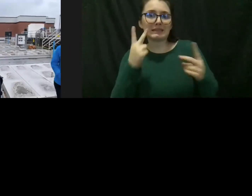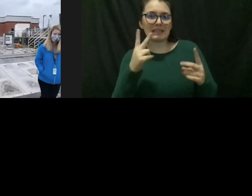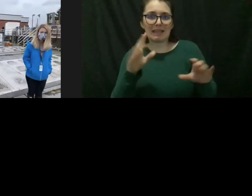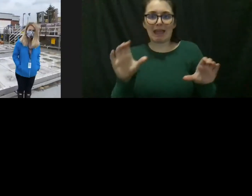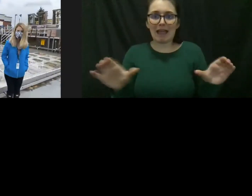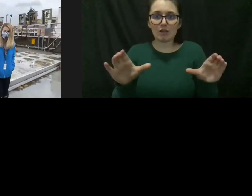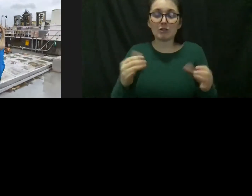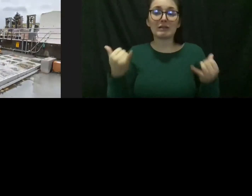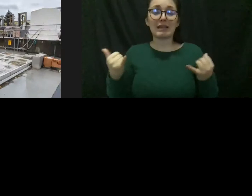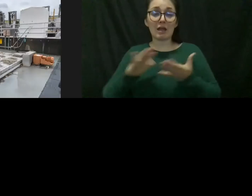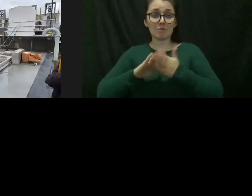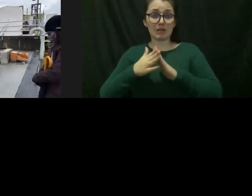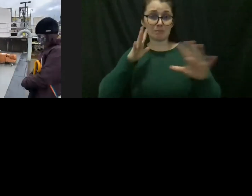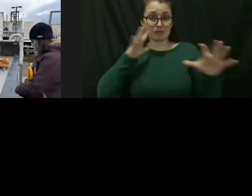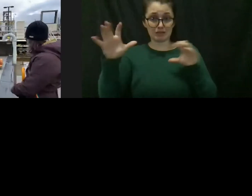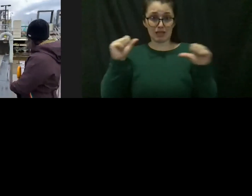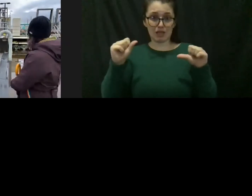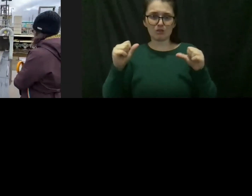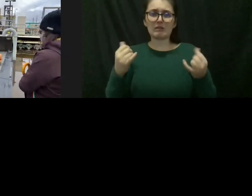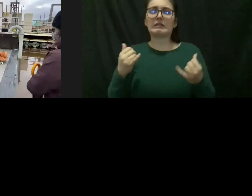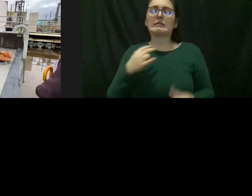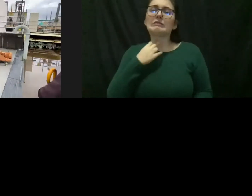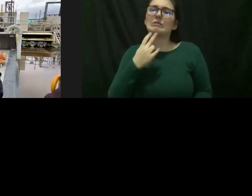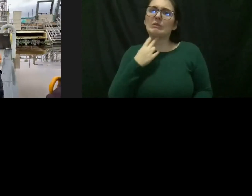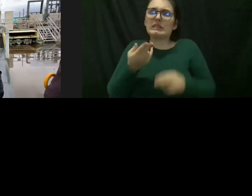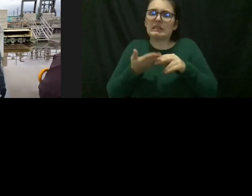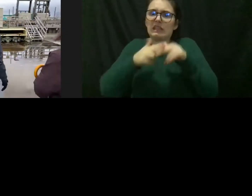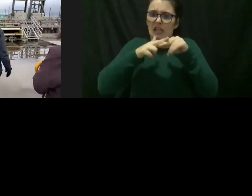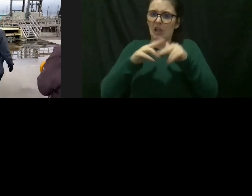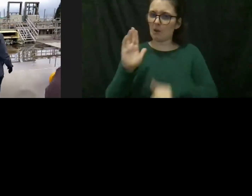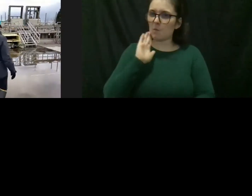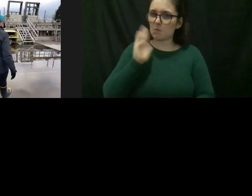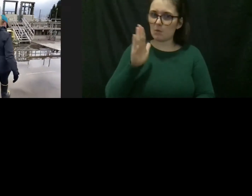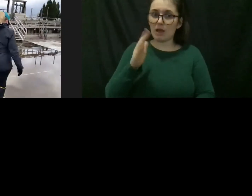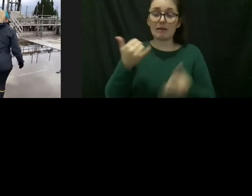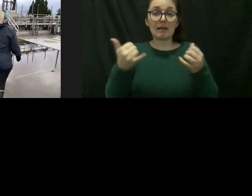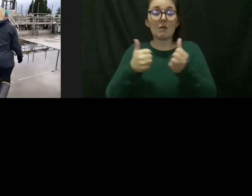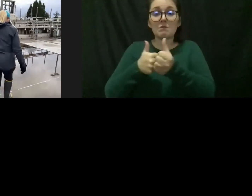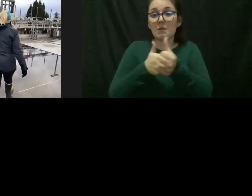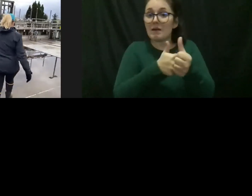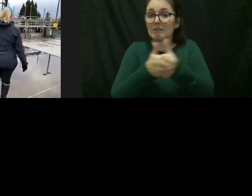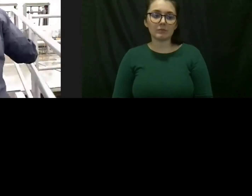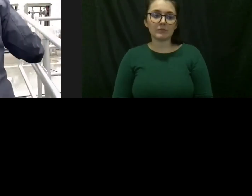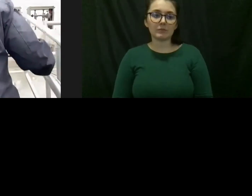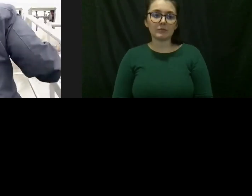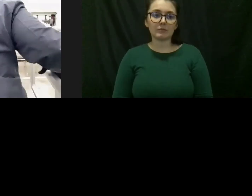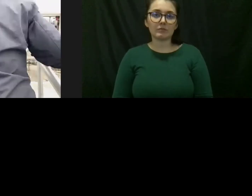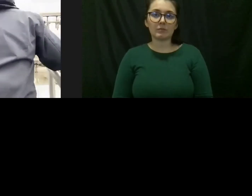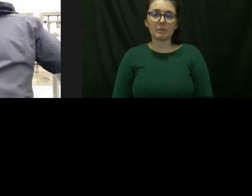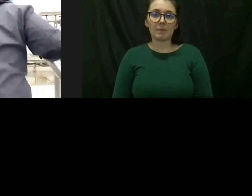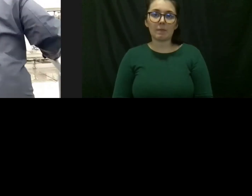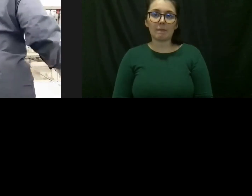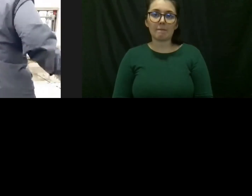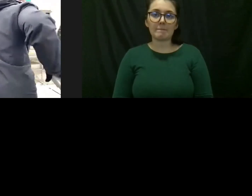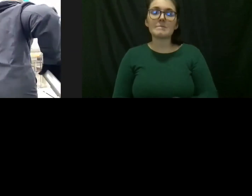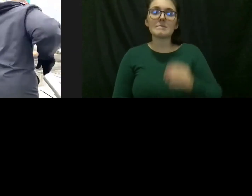little louder, so we'll speak up a little bit as we follow the crew, check things out. So one